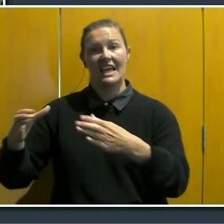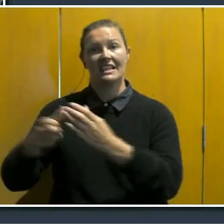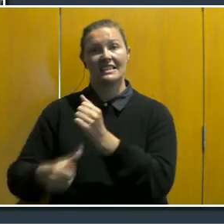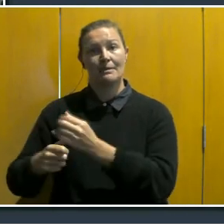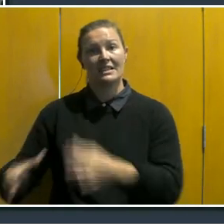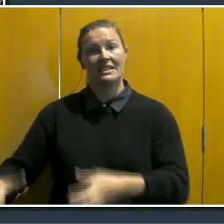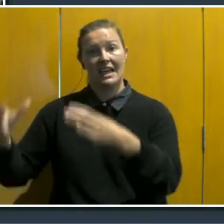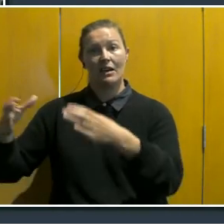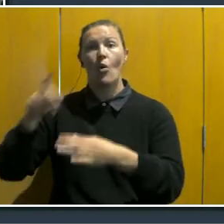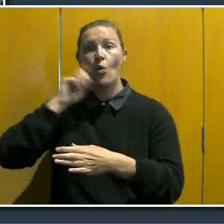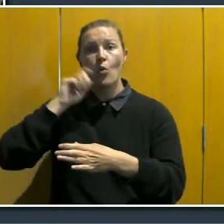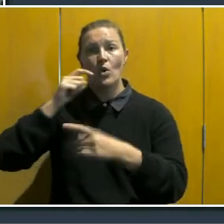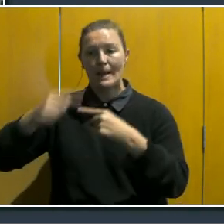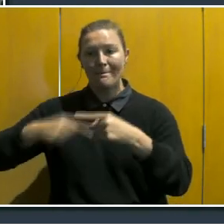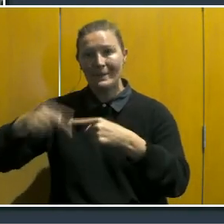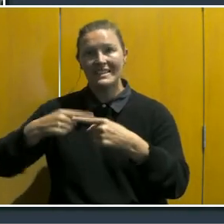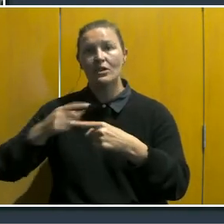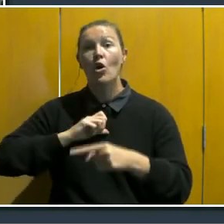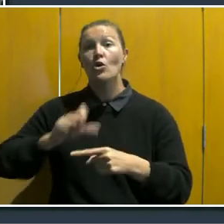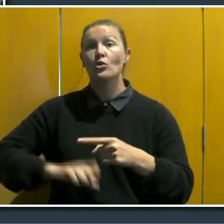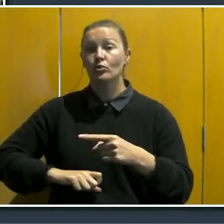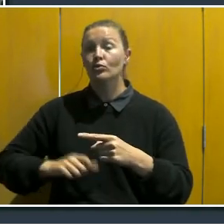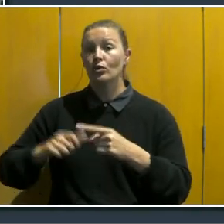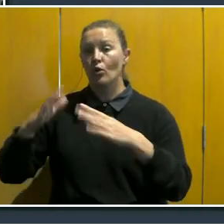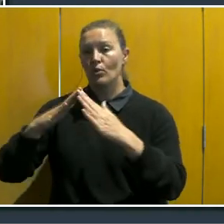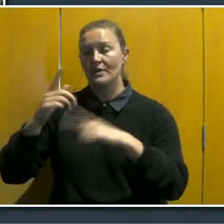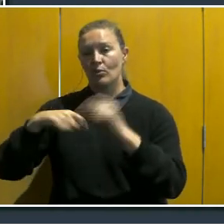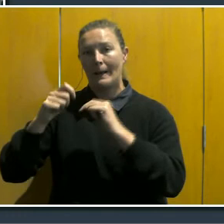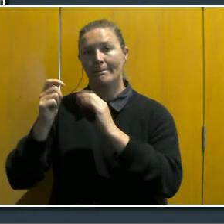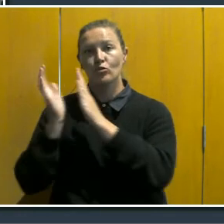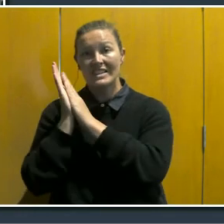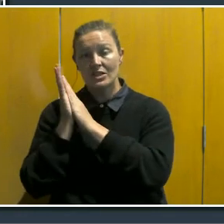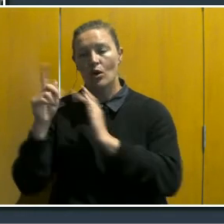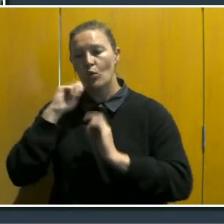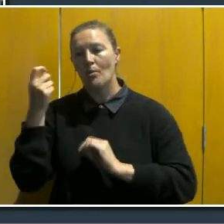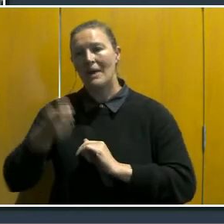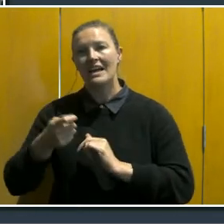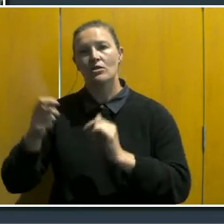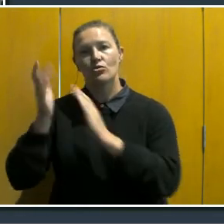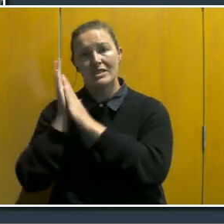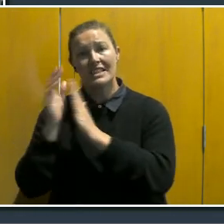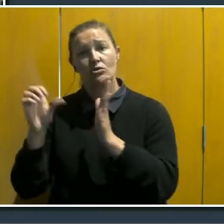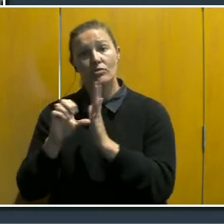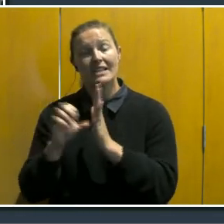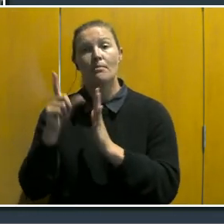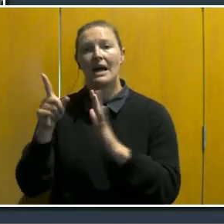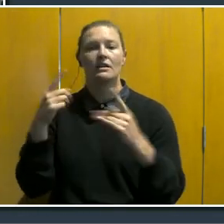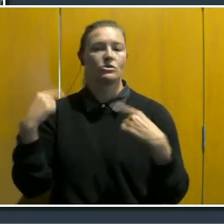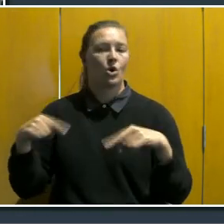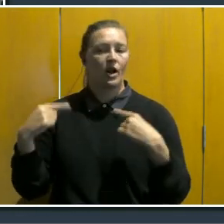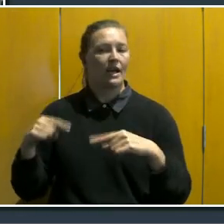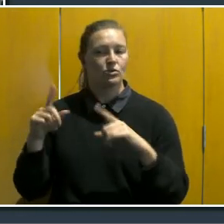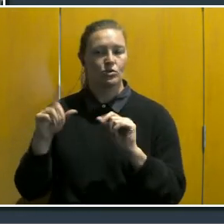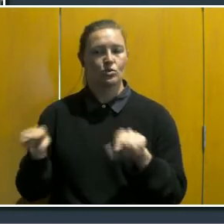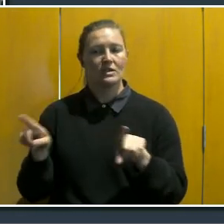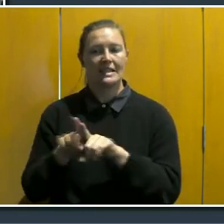meters. Rural properties will be classed as residential and pay residential rates, but will not be allowed to do what